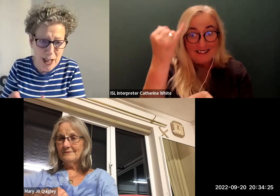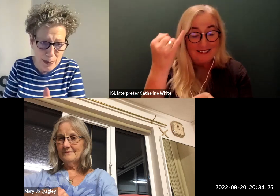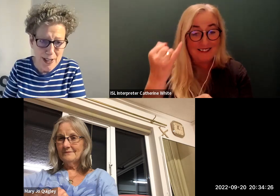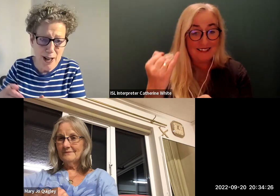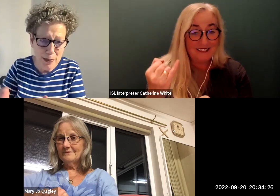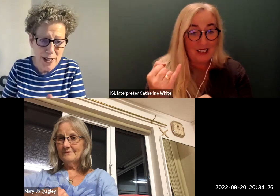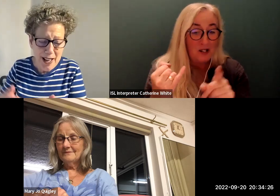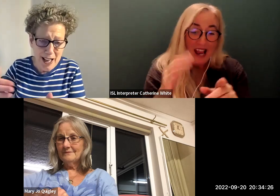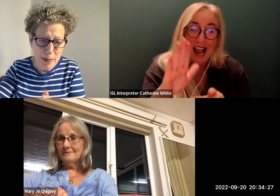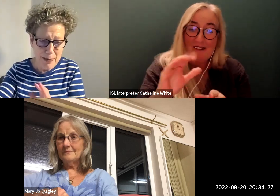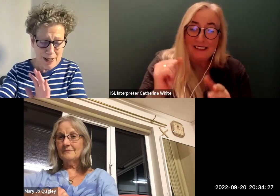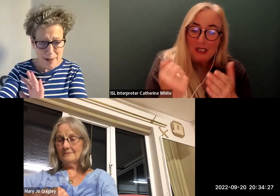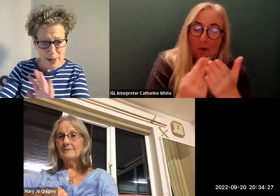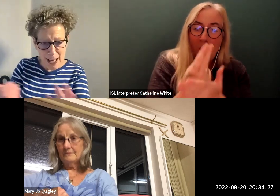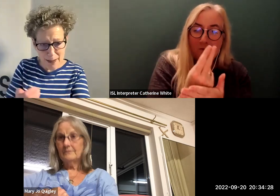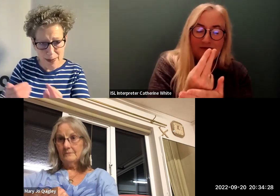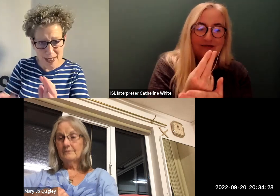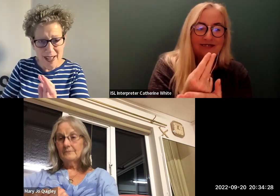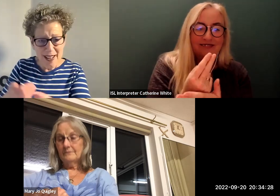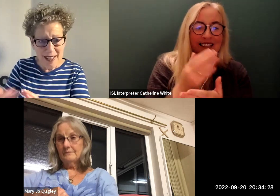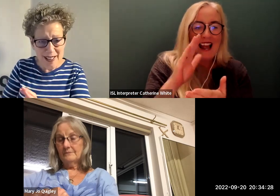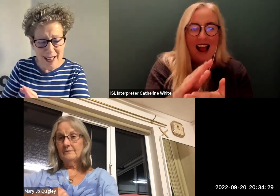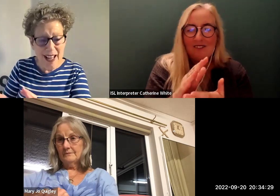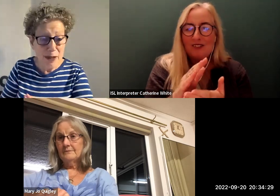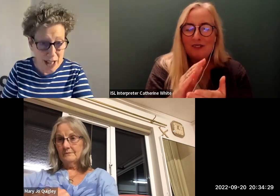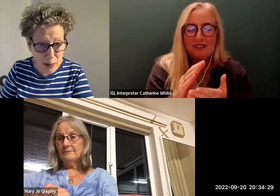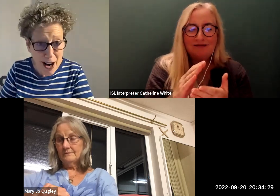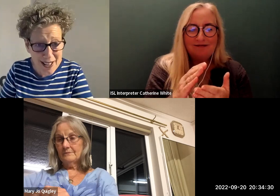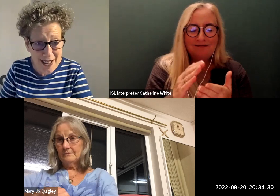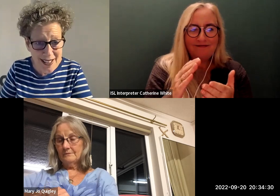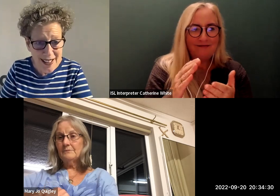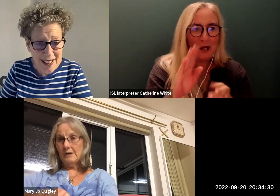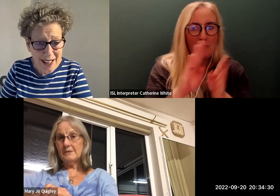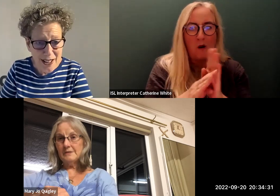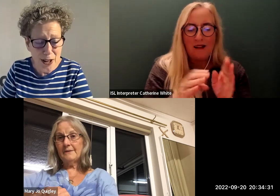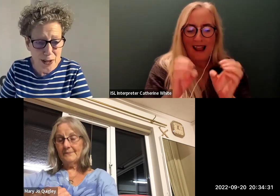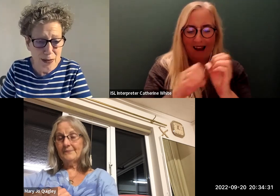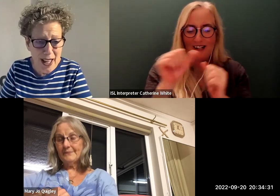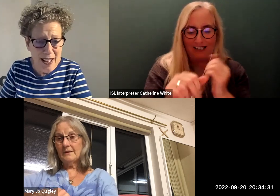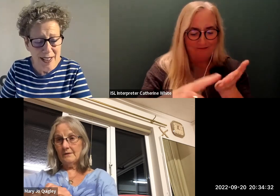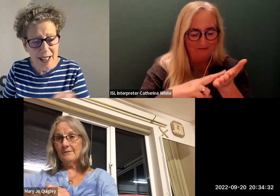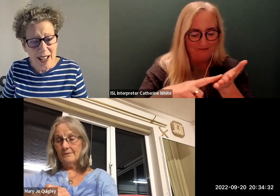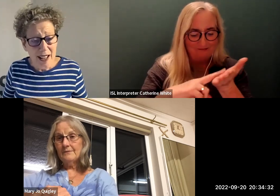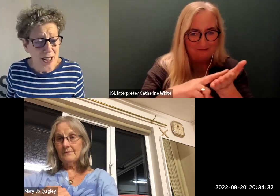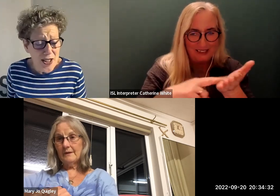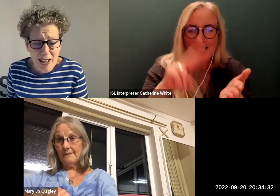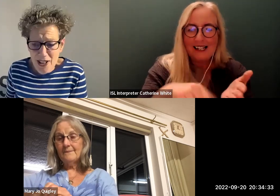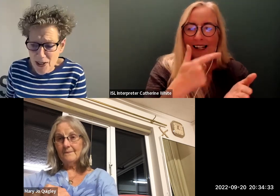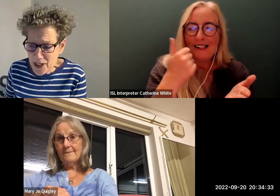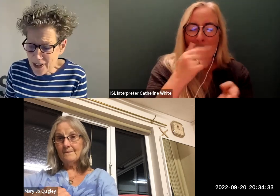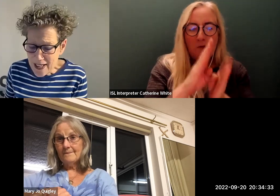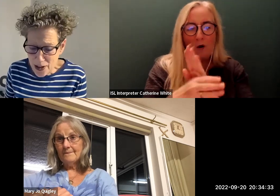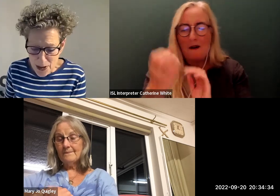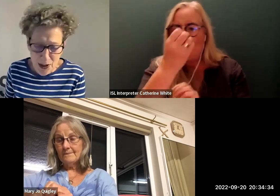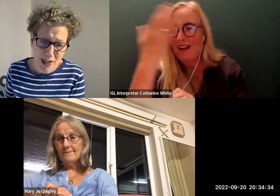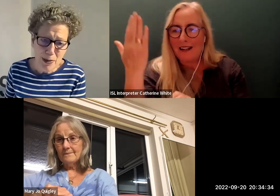unless you keep it up and Mm-hmm. becomes an everyday practice, Practice, you're yeah. going to forget. And Yeah. I just